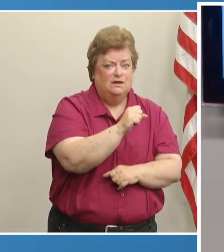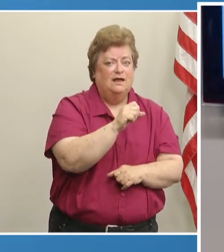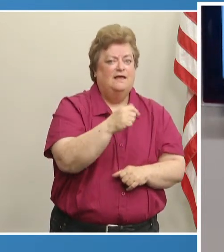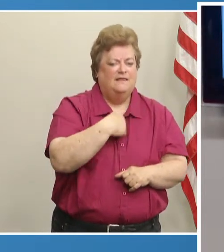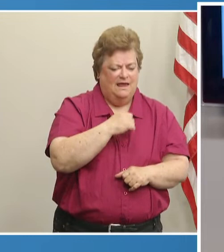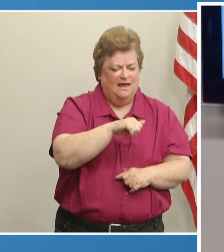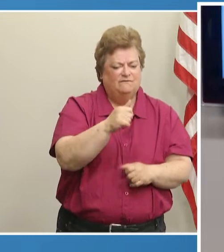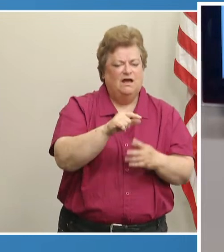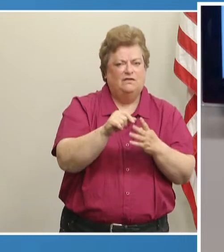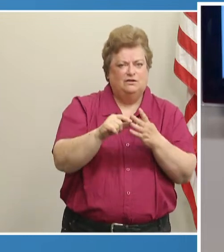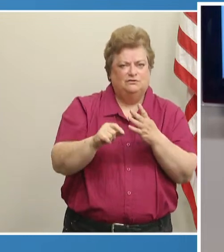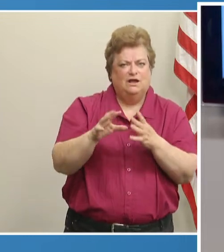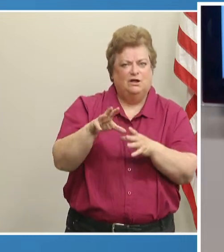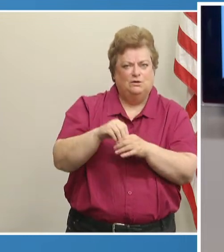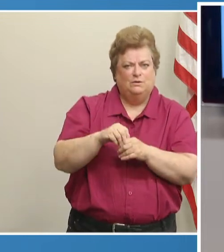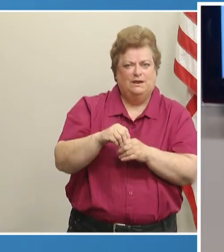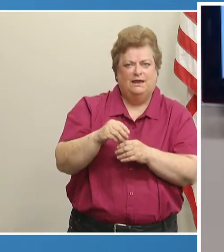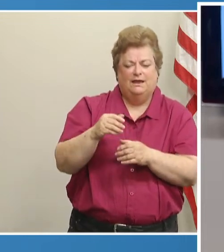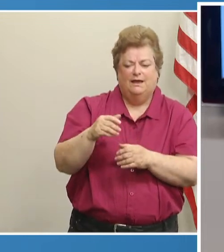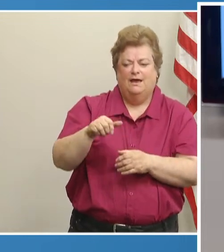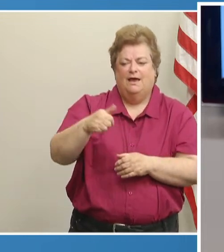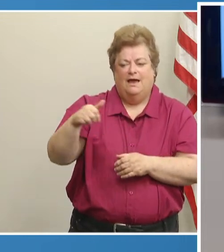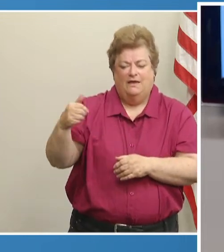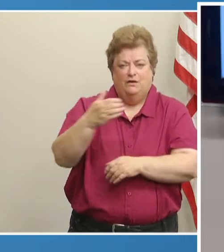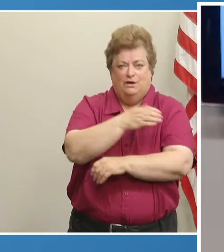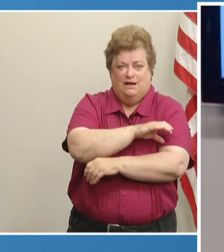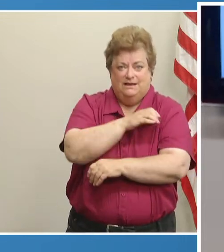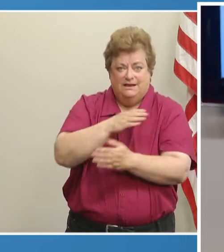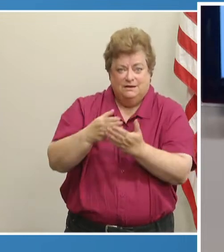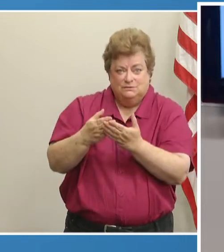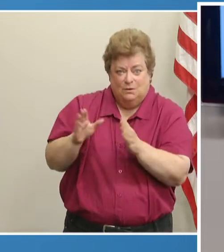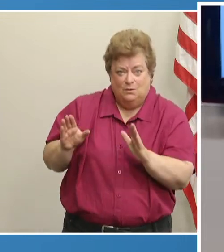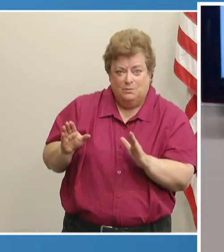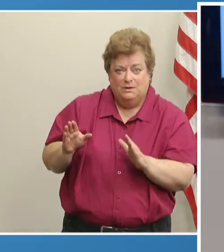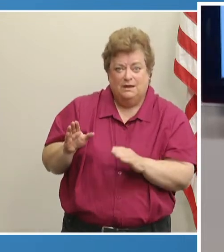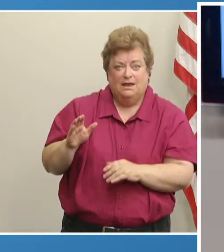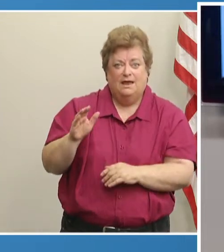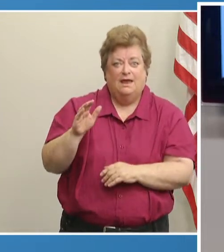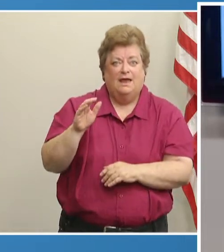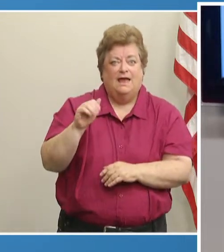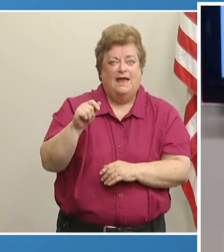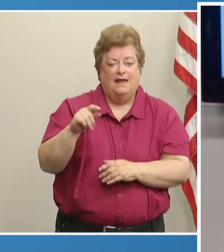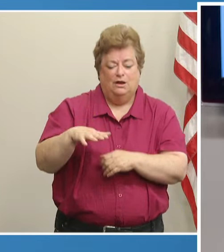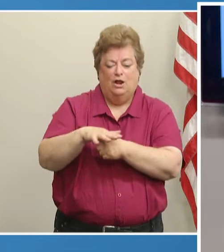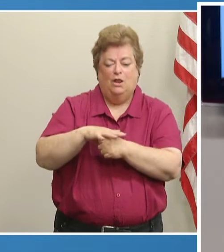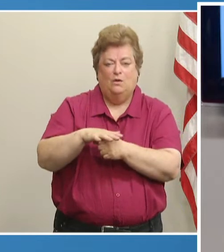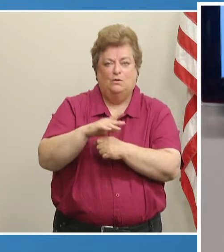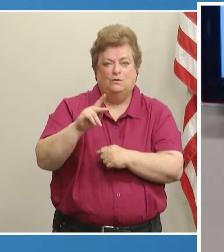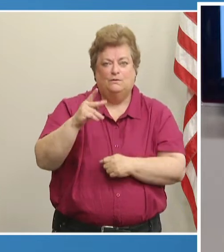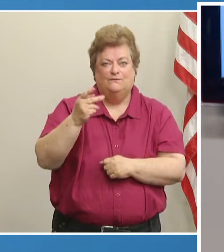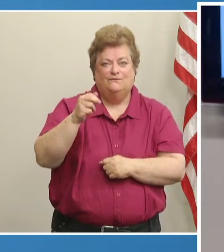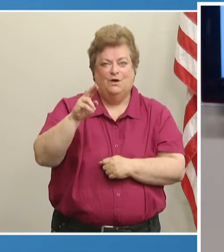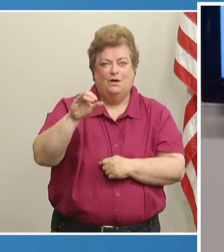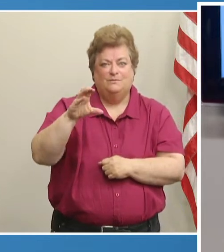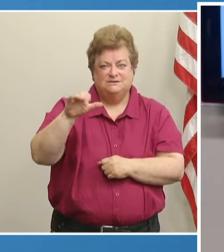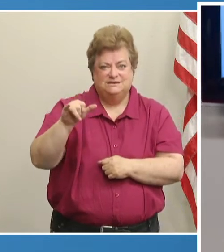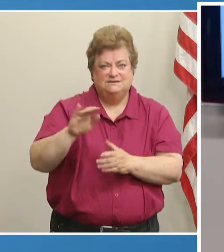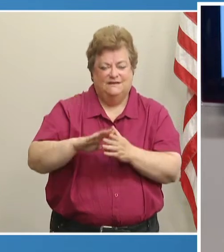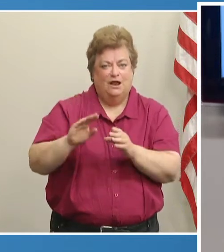other options, including upcoming public clinics or local pharmacies that offer the COVID-19